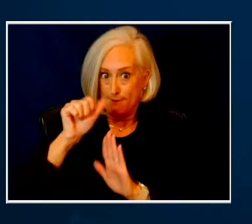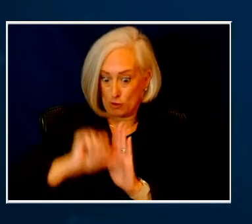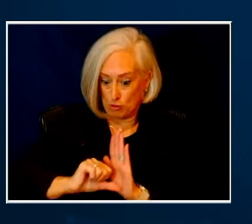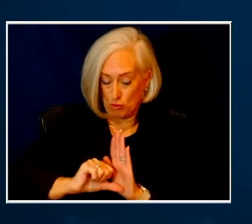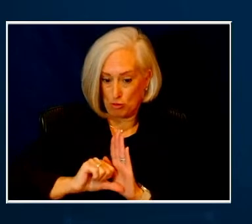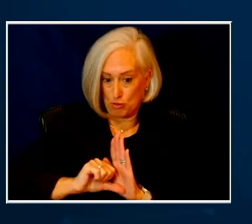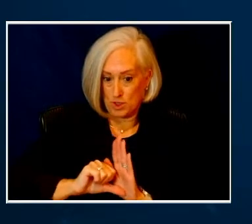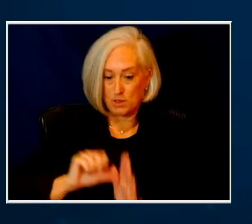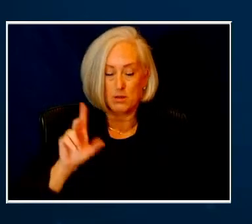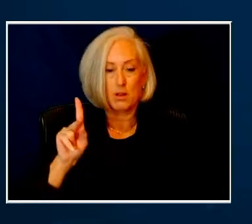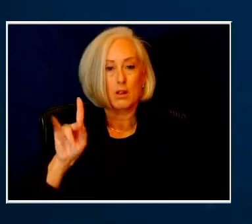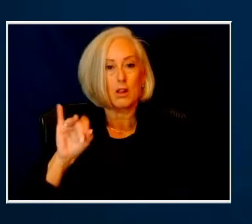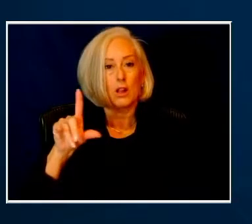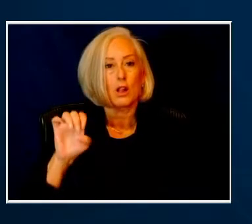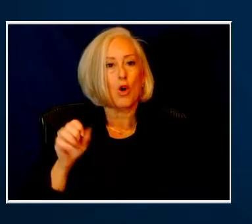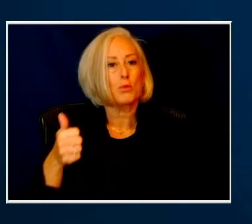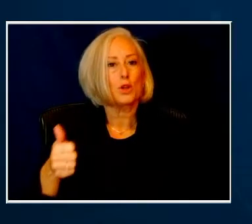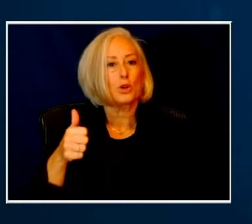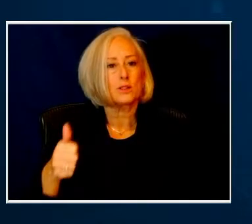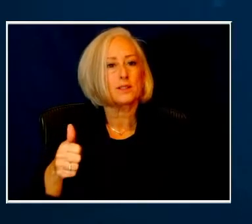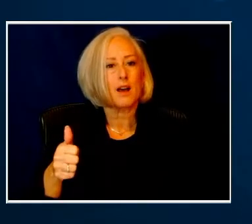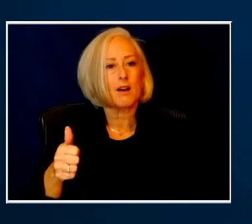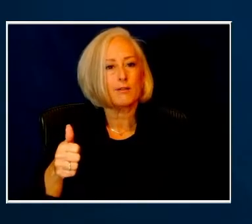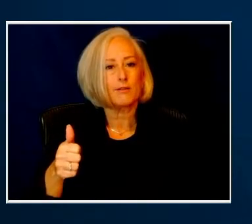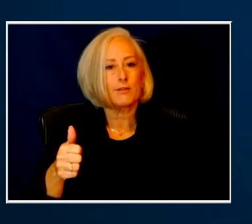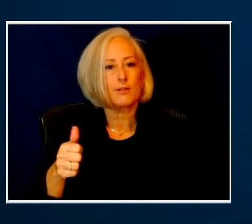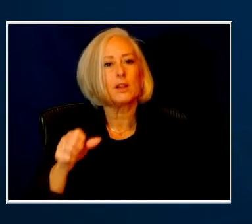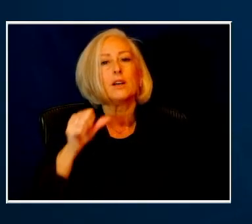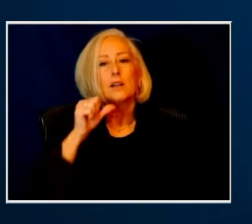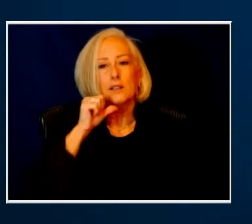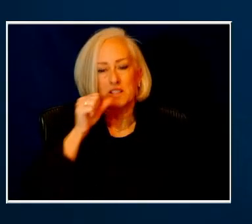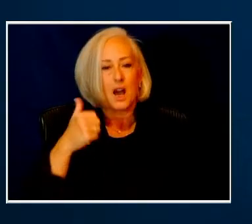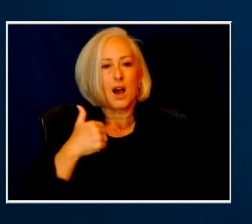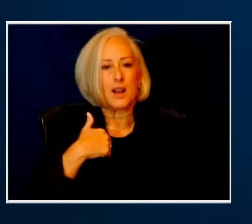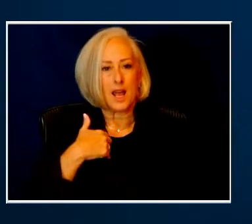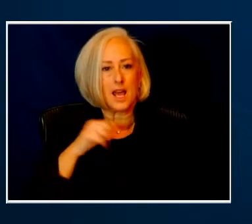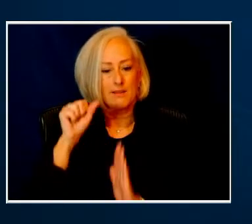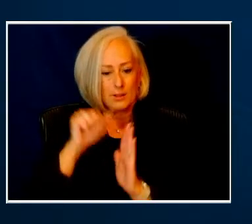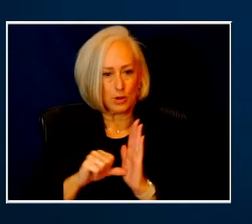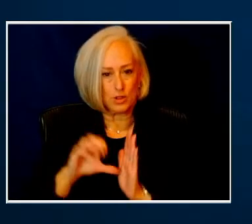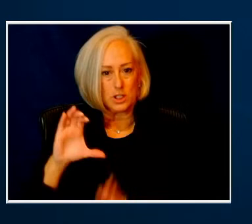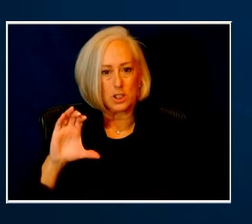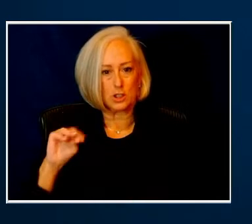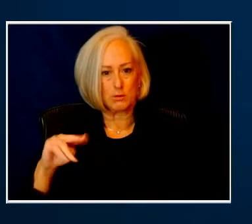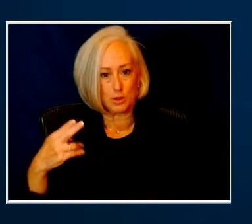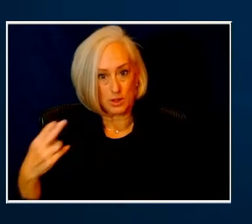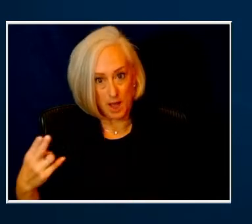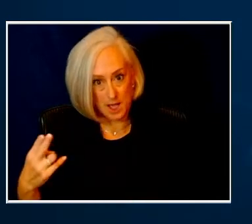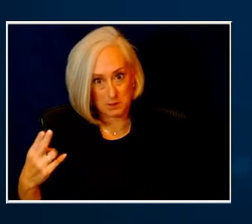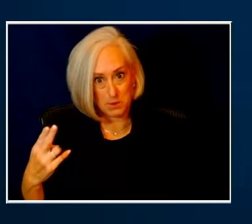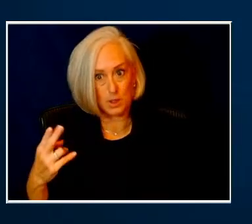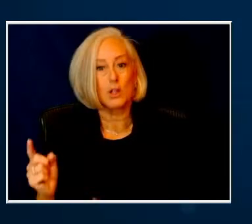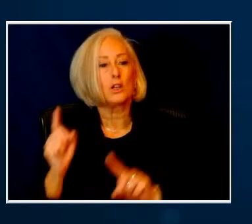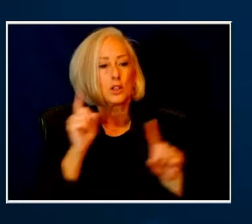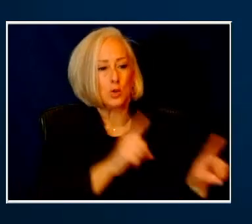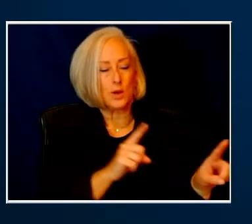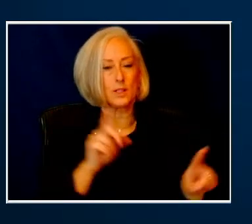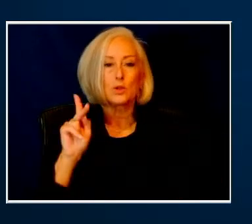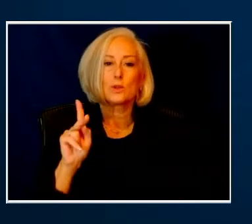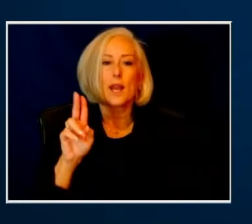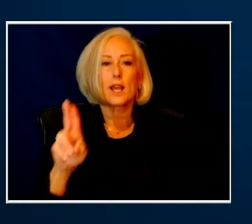not treated at Children's Mercy. You decided to bring her here to the University of Kansas Health System. Just kind of tell us